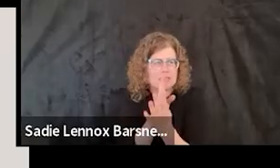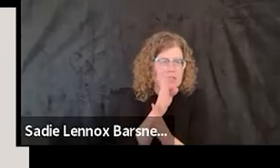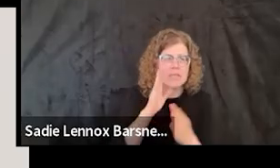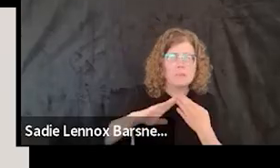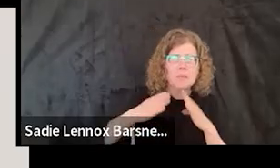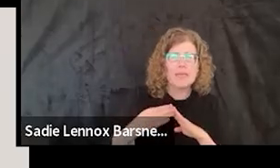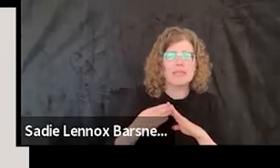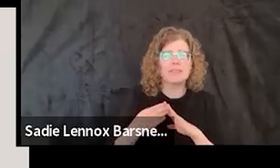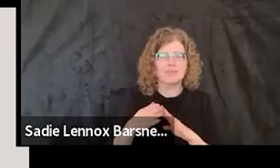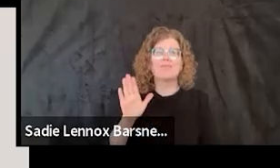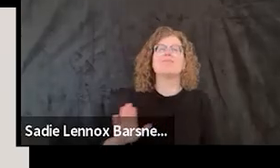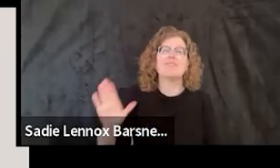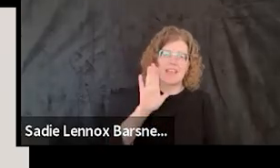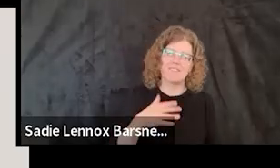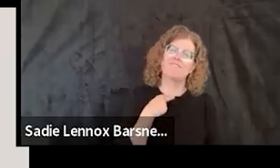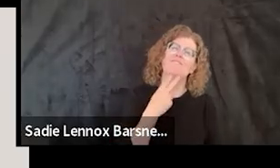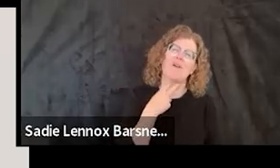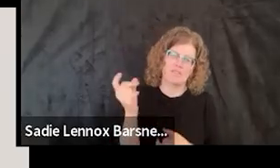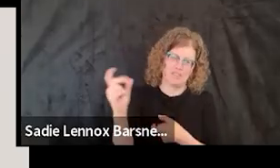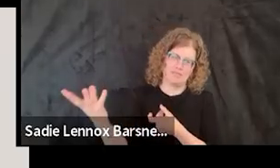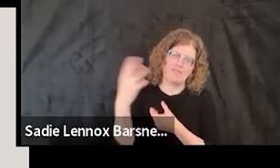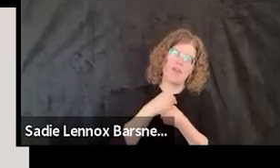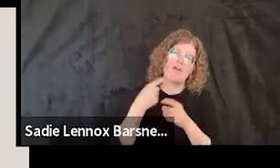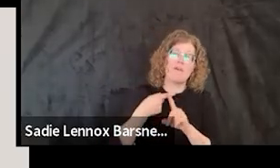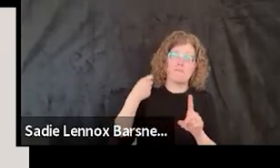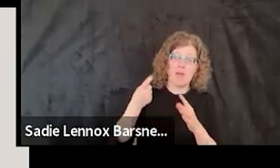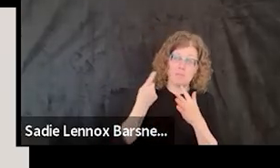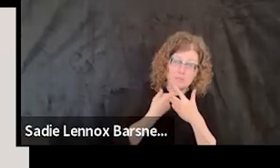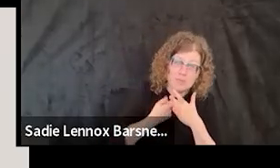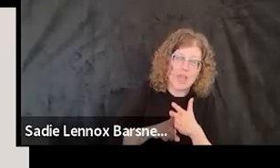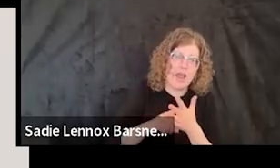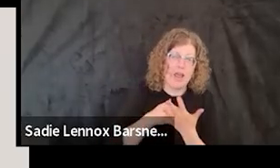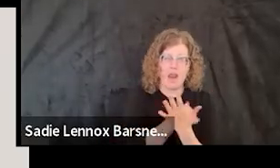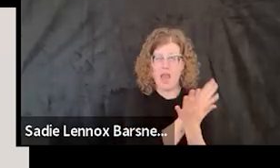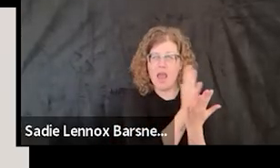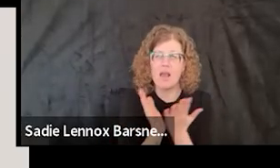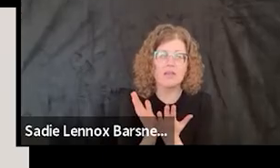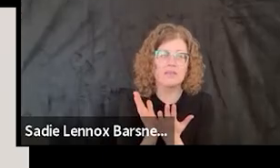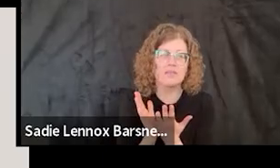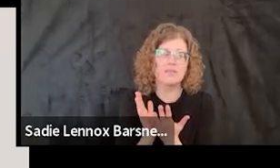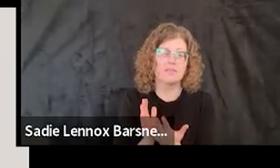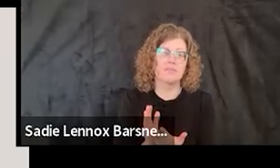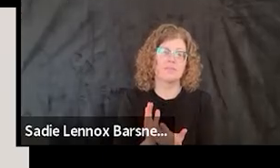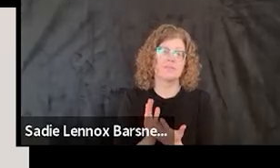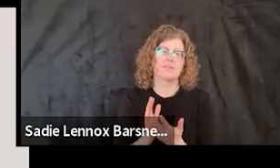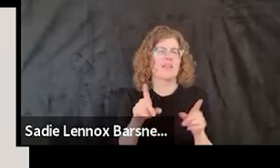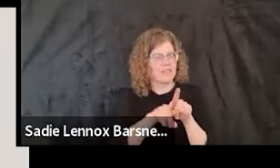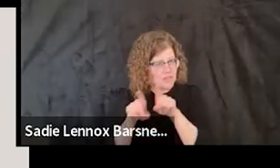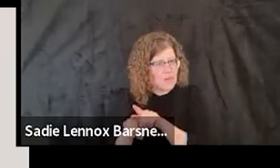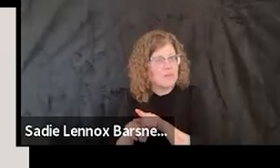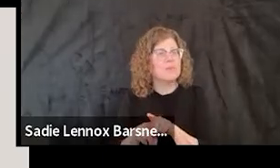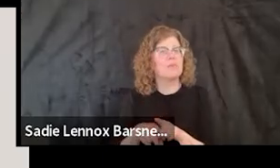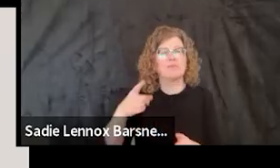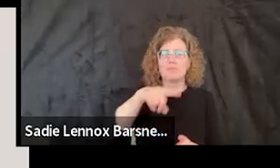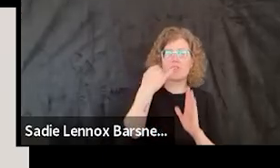actively engaged, ideally from the beginning. And there needs to be a thoughtful, intentional, and